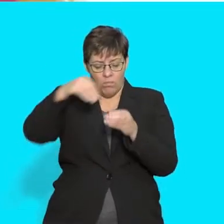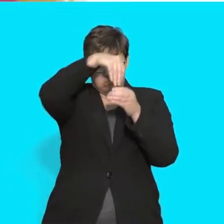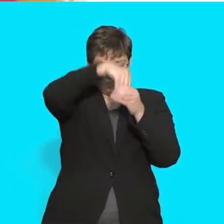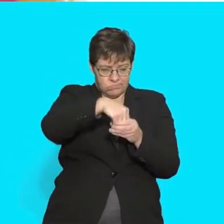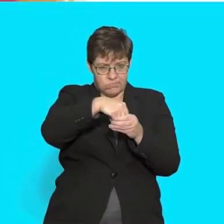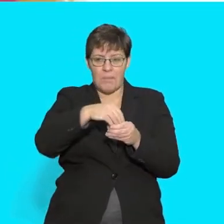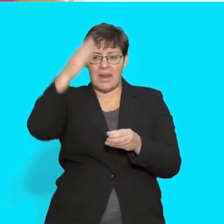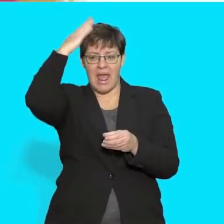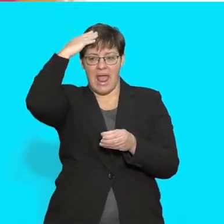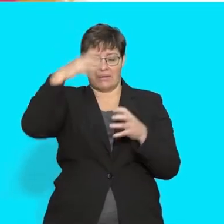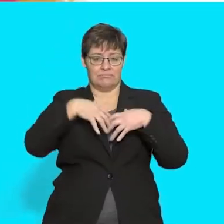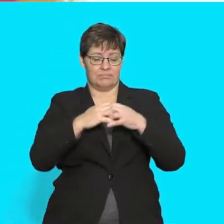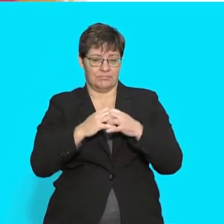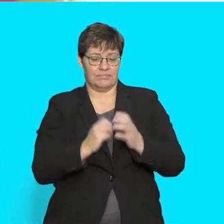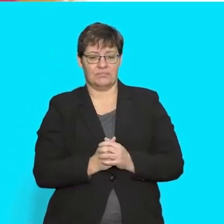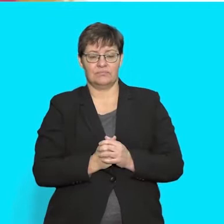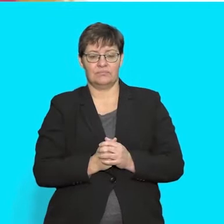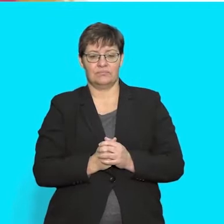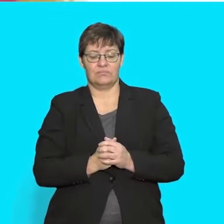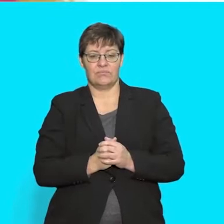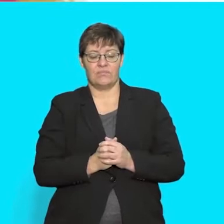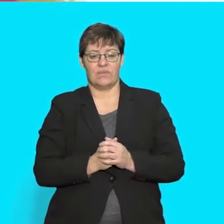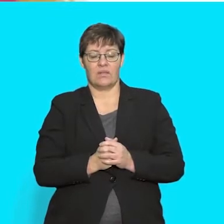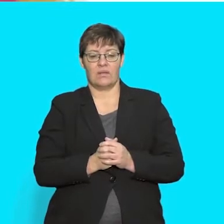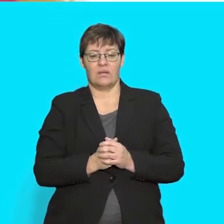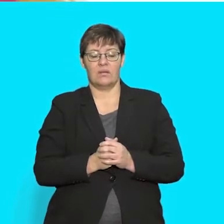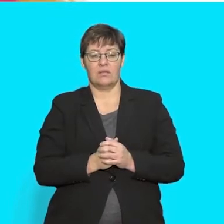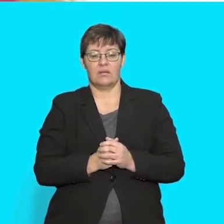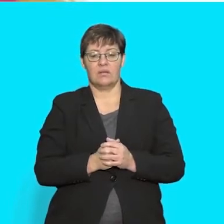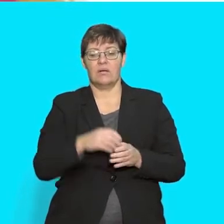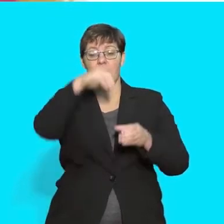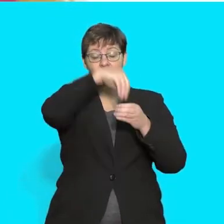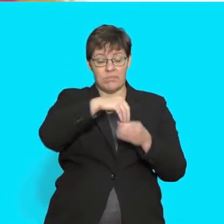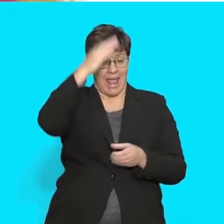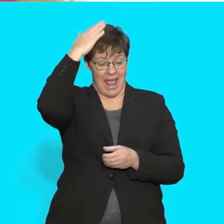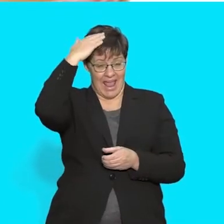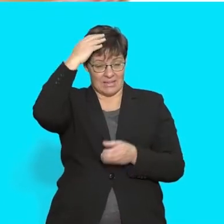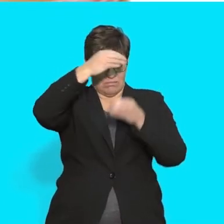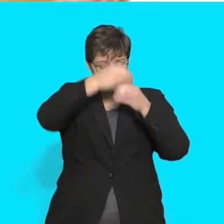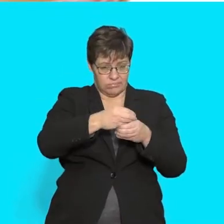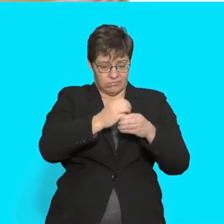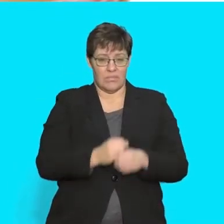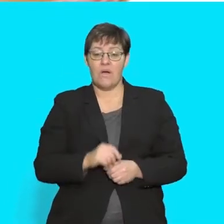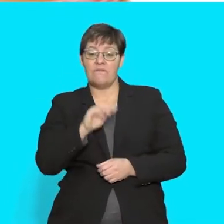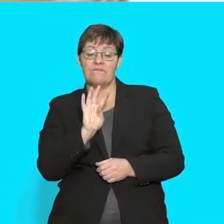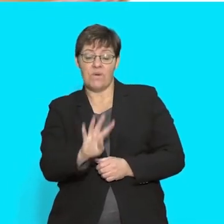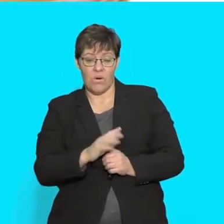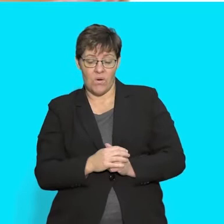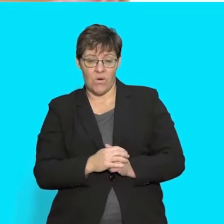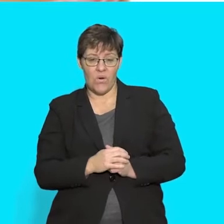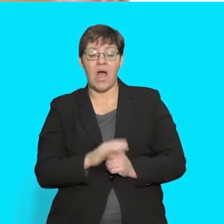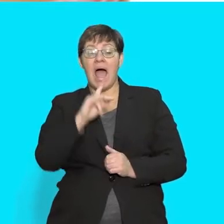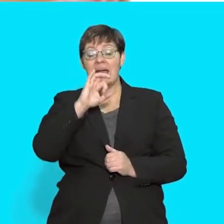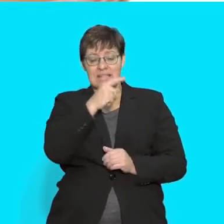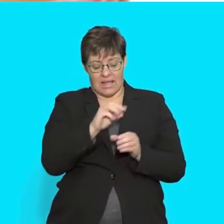form a head. Push a marshmallow onto the cone to form a head. 4. Use icing